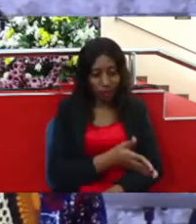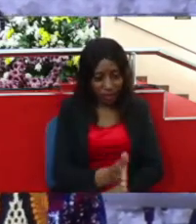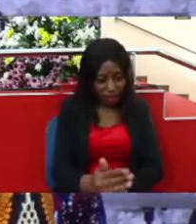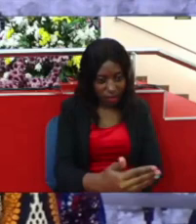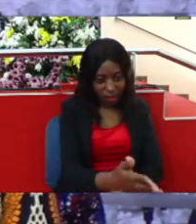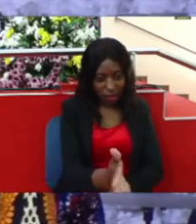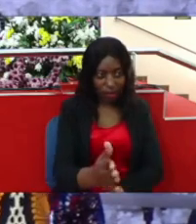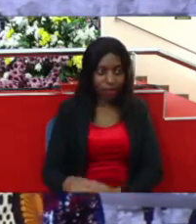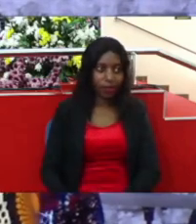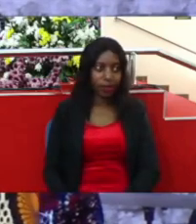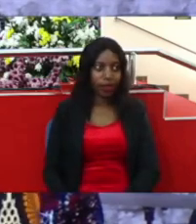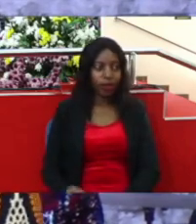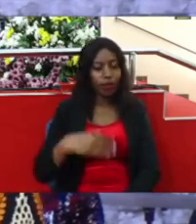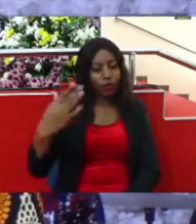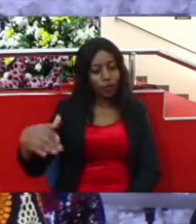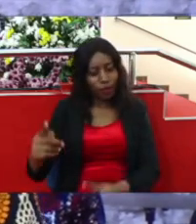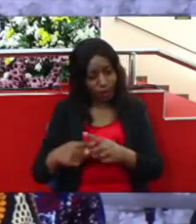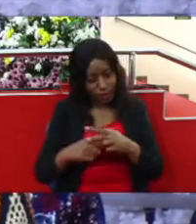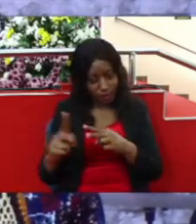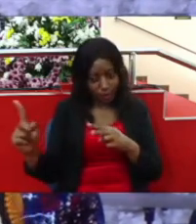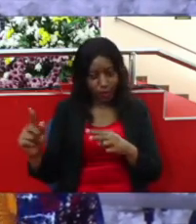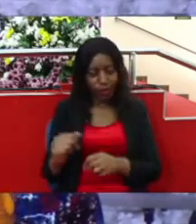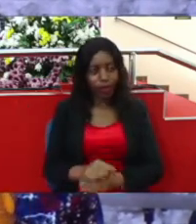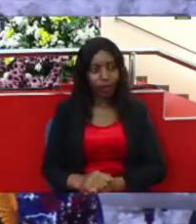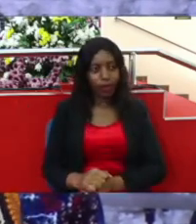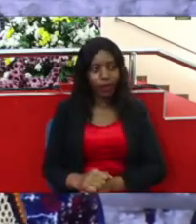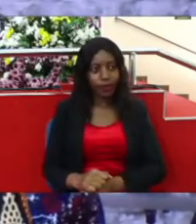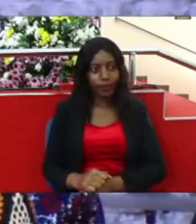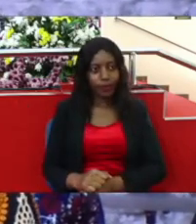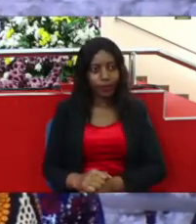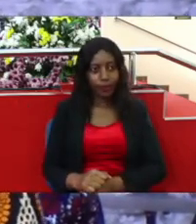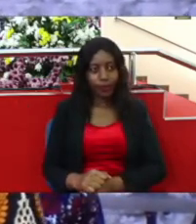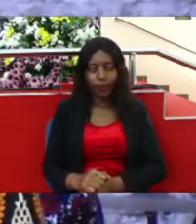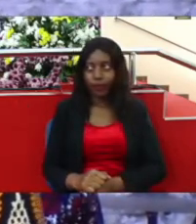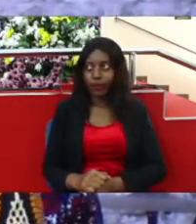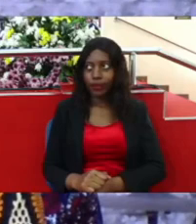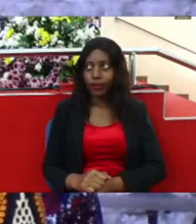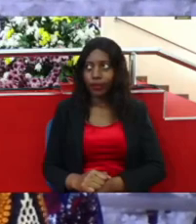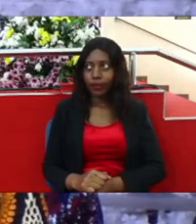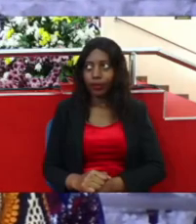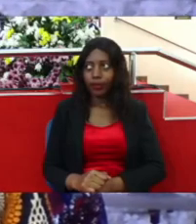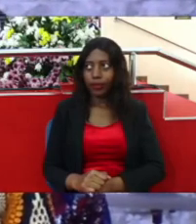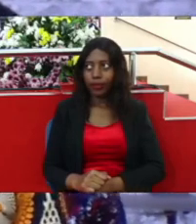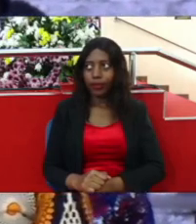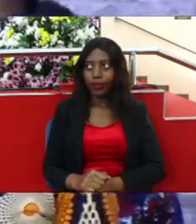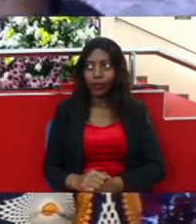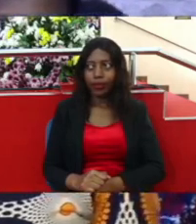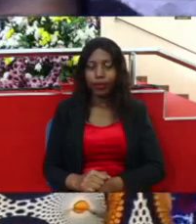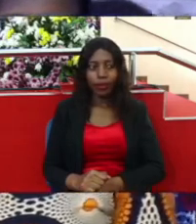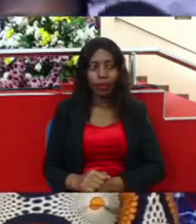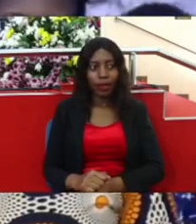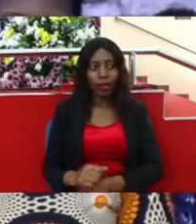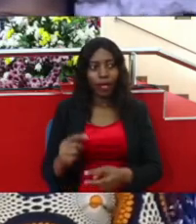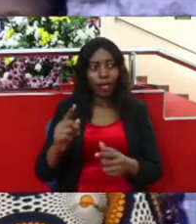You have kept on running. Umekuwa ukikimbia kwa muda huu wote. The further you run, Jinsi